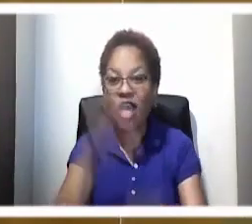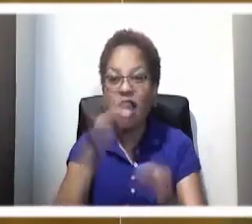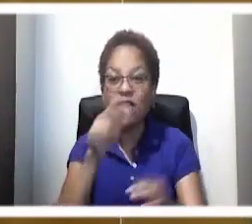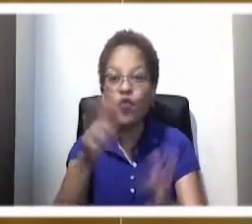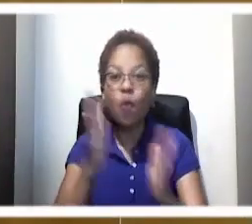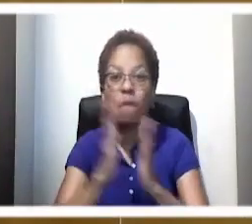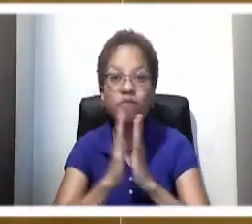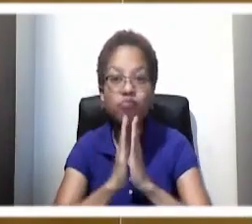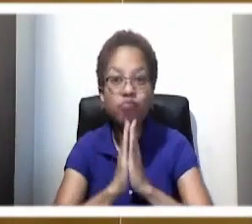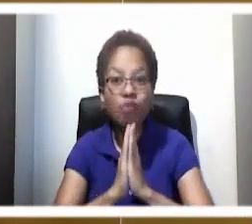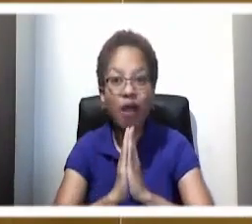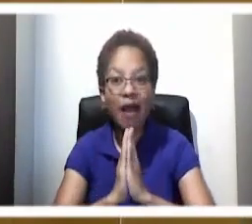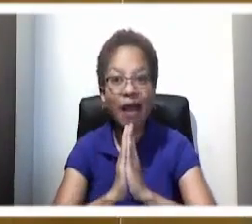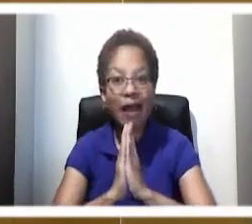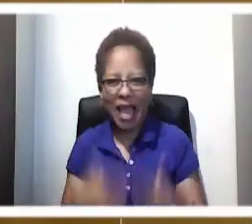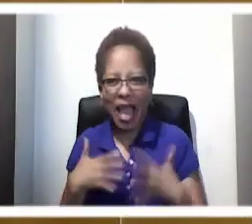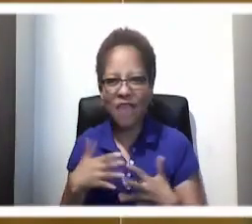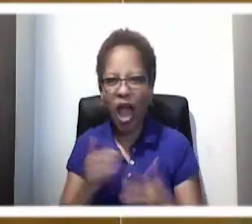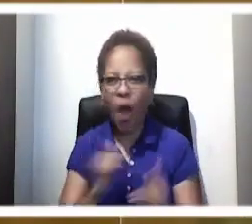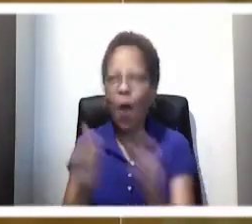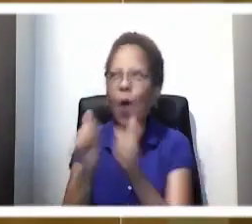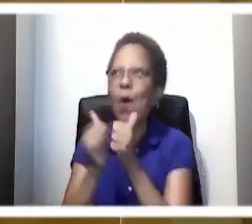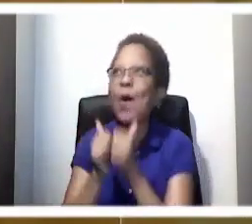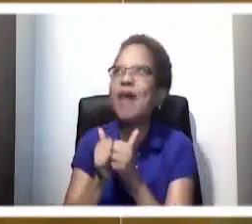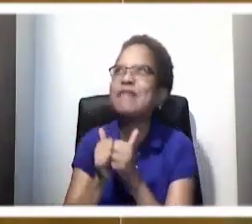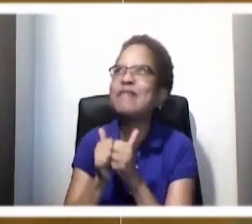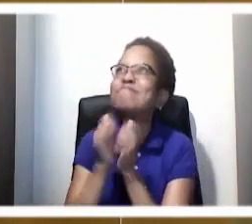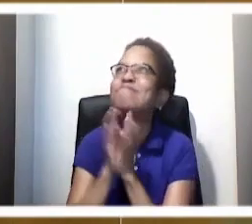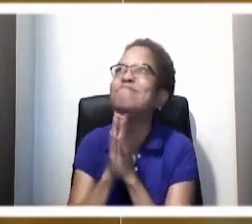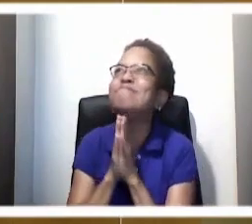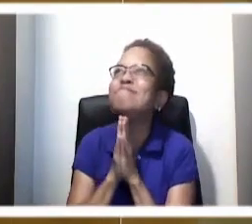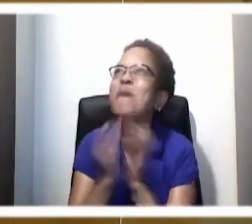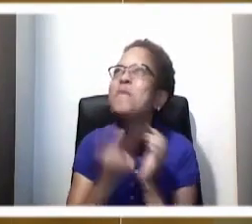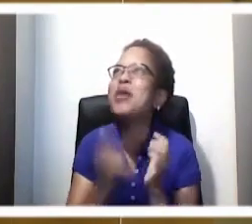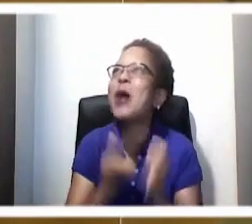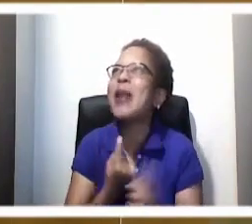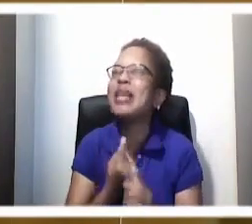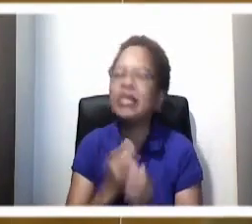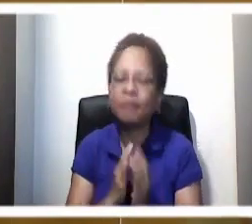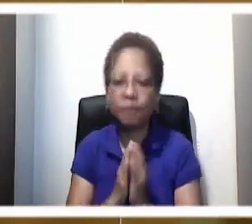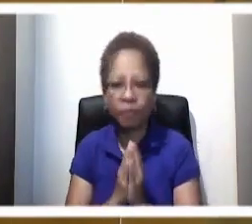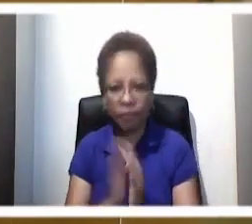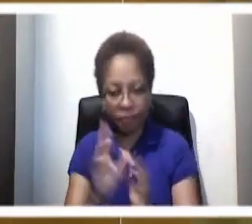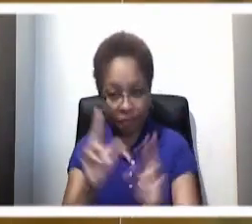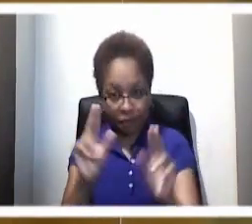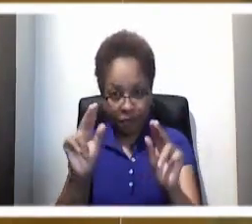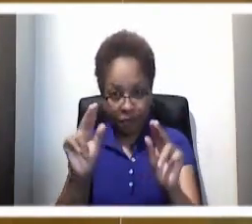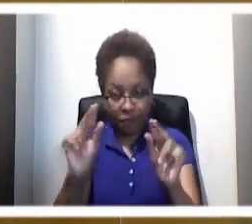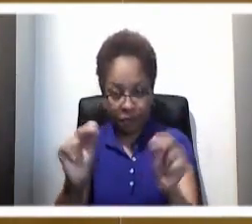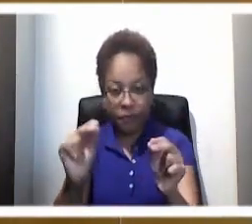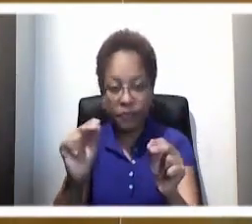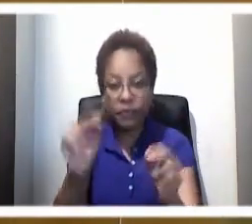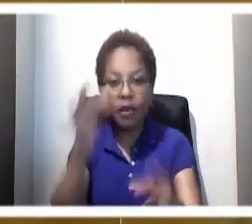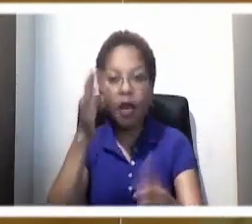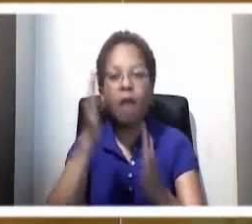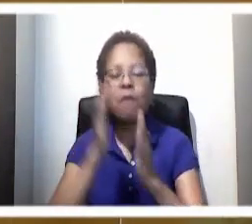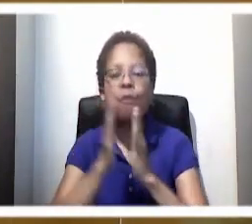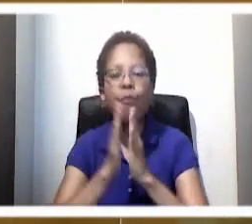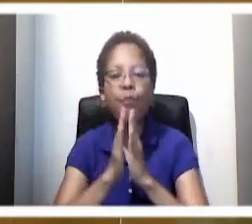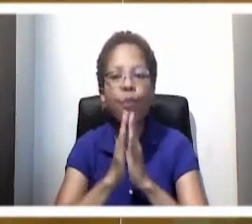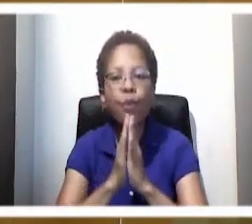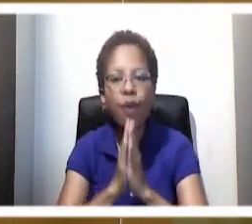Prayer is not about, enables us to develop and invest and put trust over certainty.